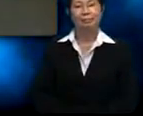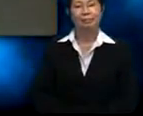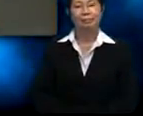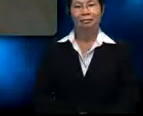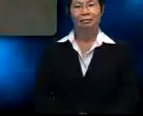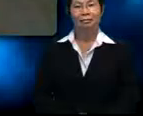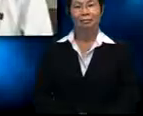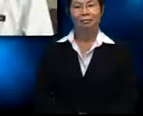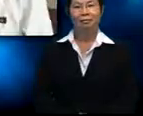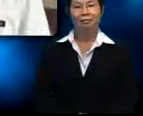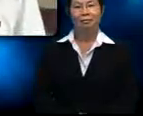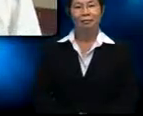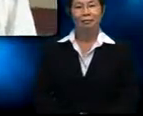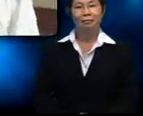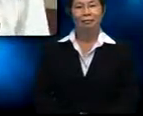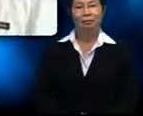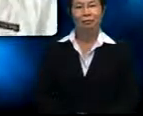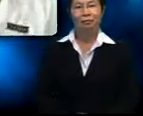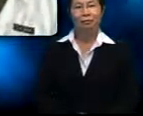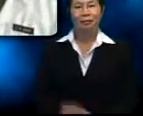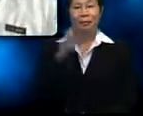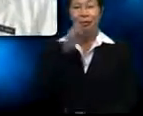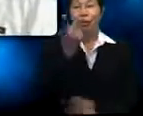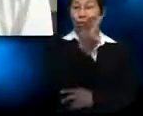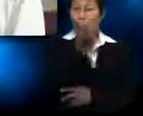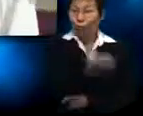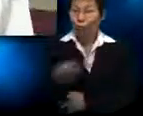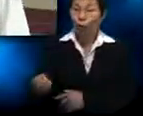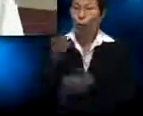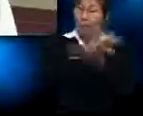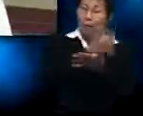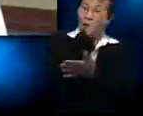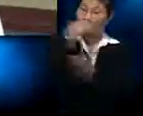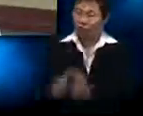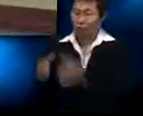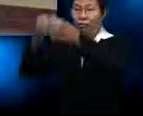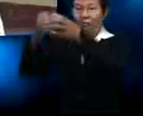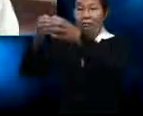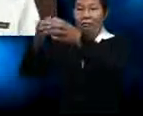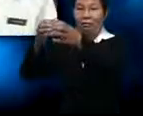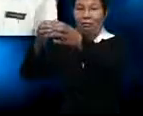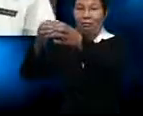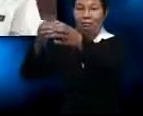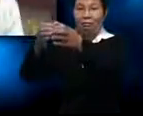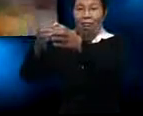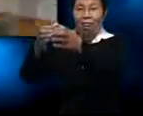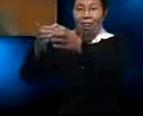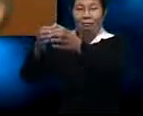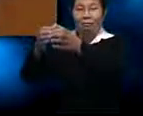This time are the two objects, the paper and the